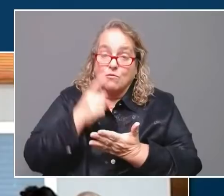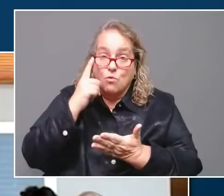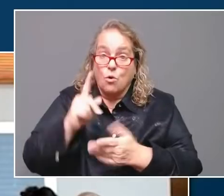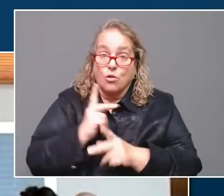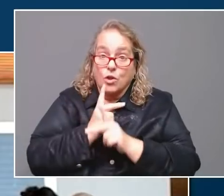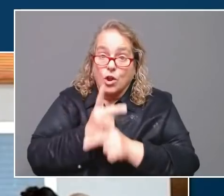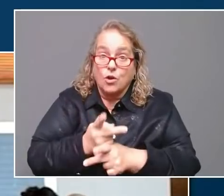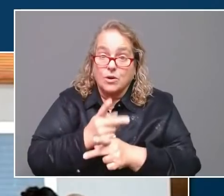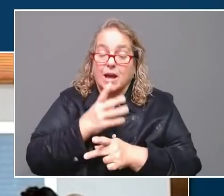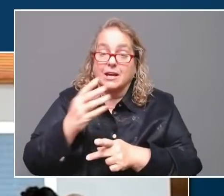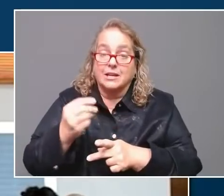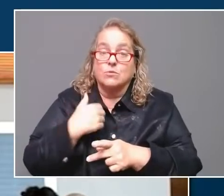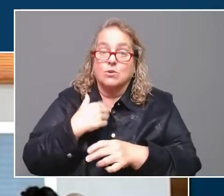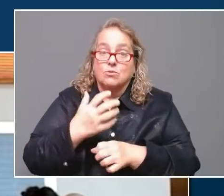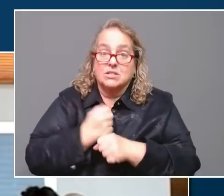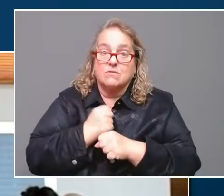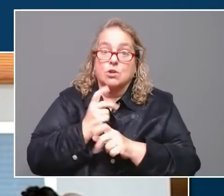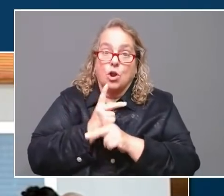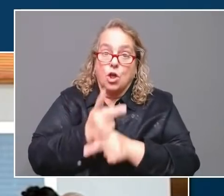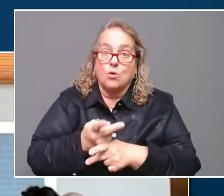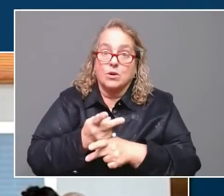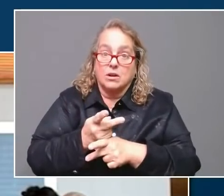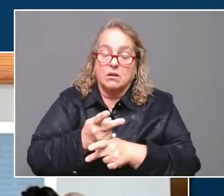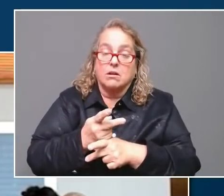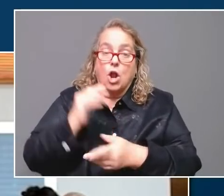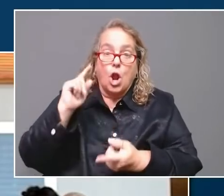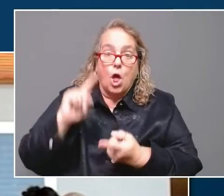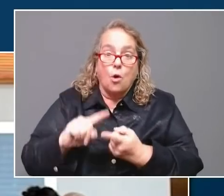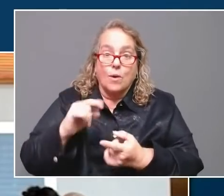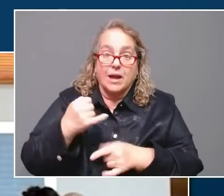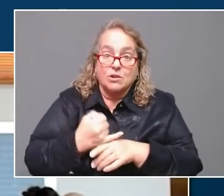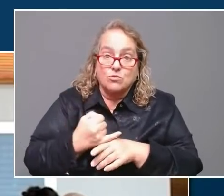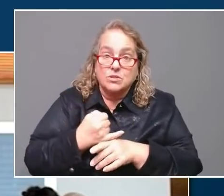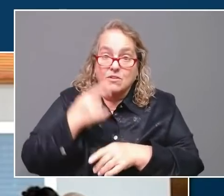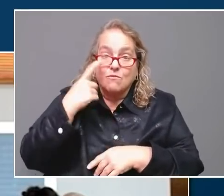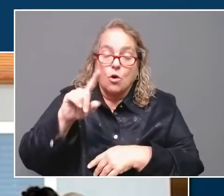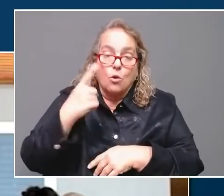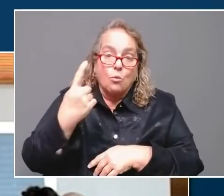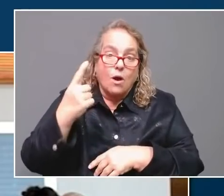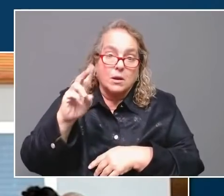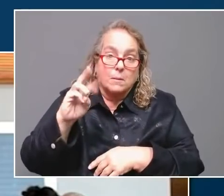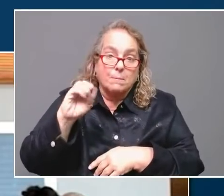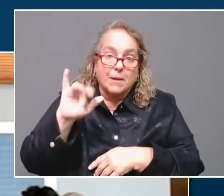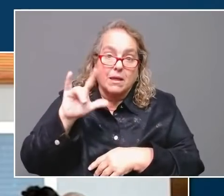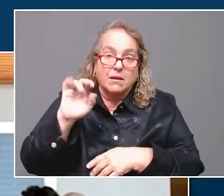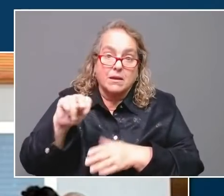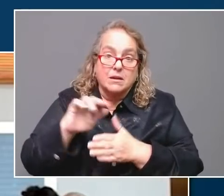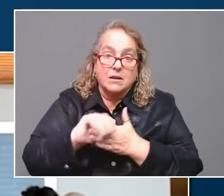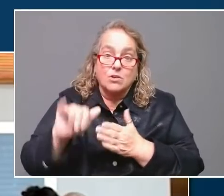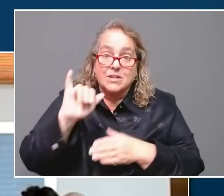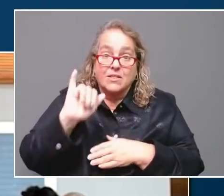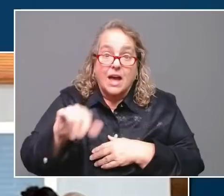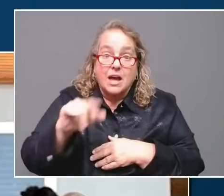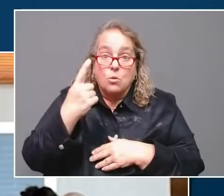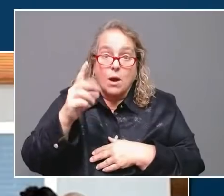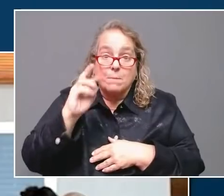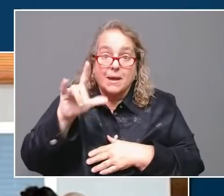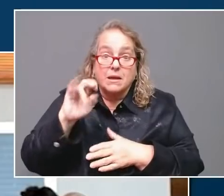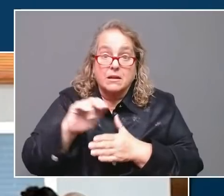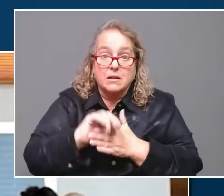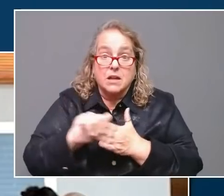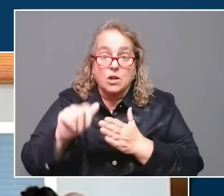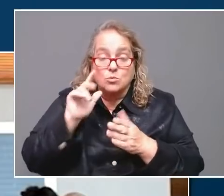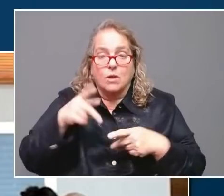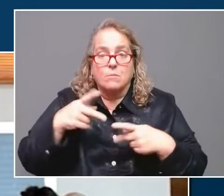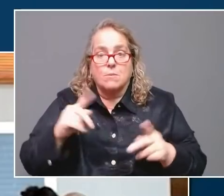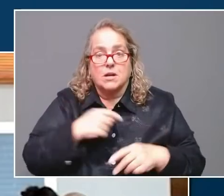received a low-income loan for $1 million. This $1 million has allowed us to hire